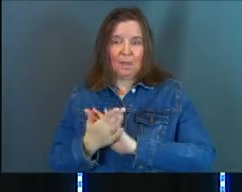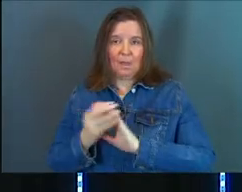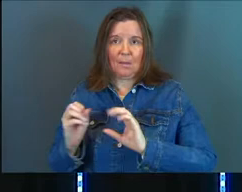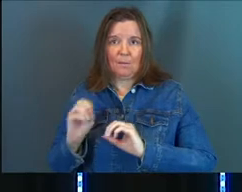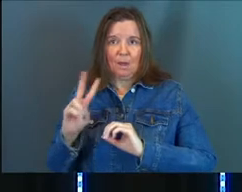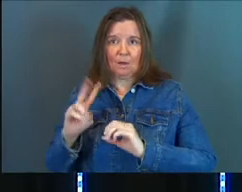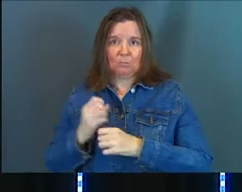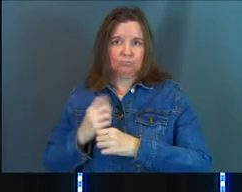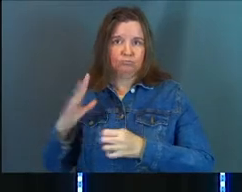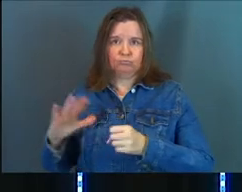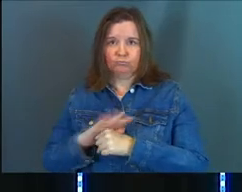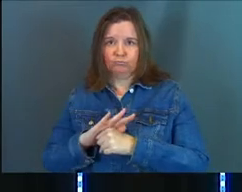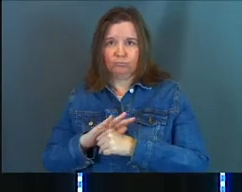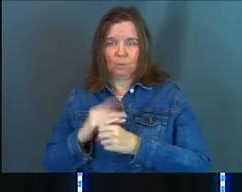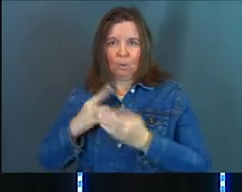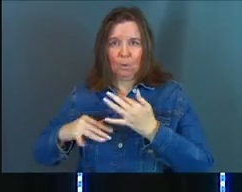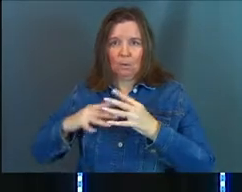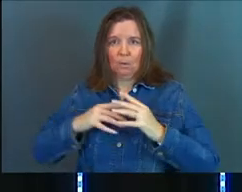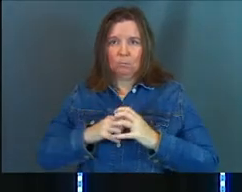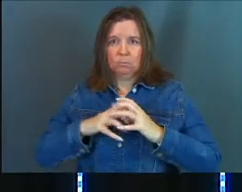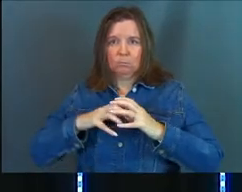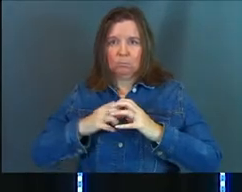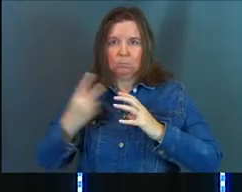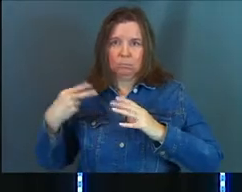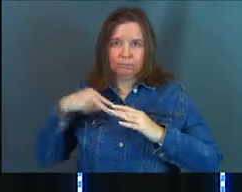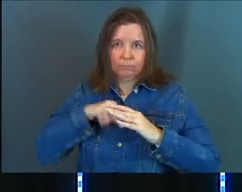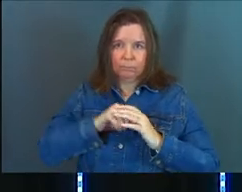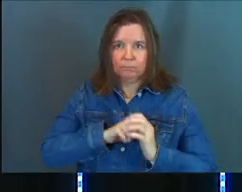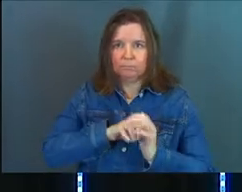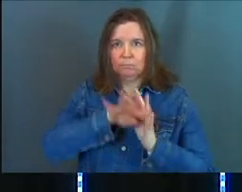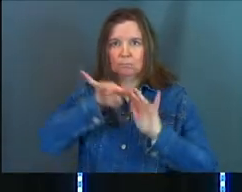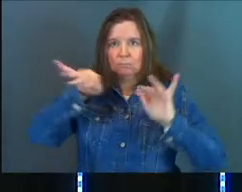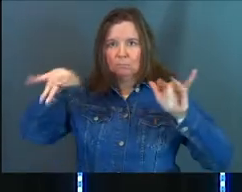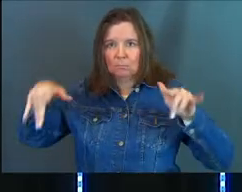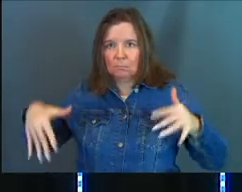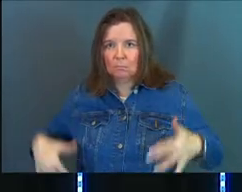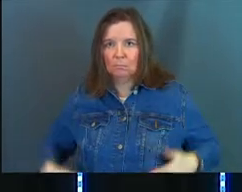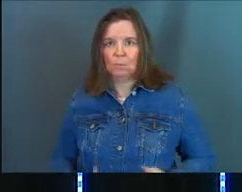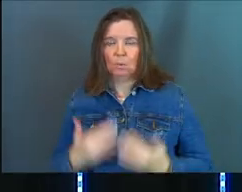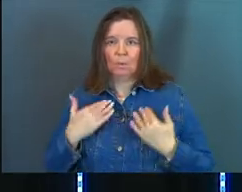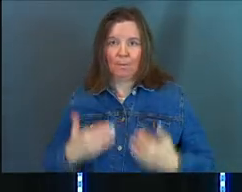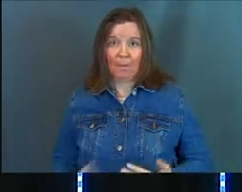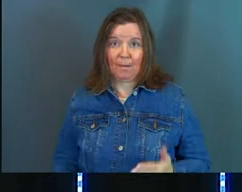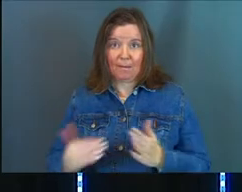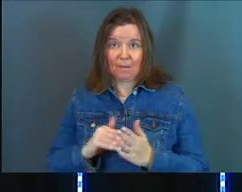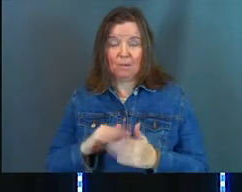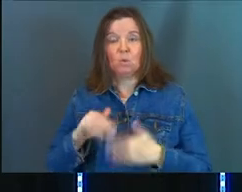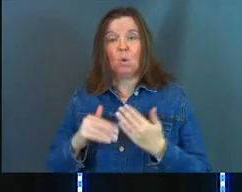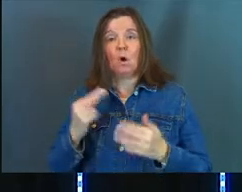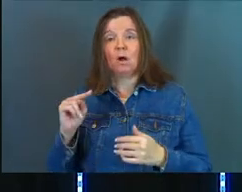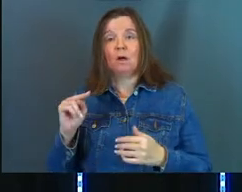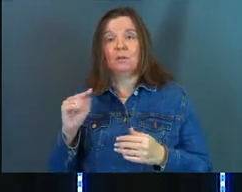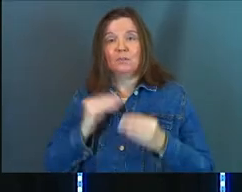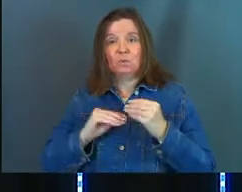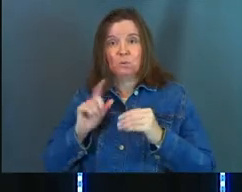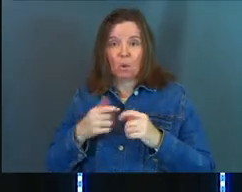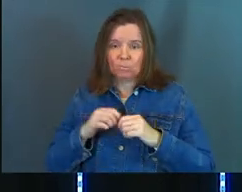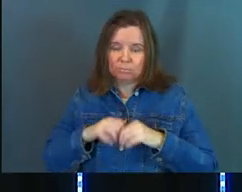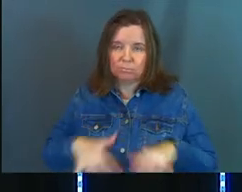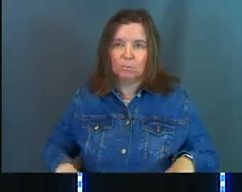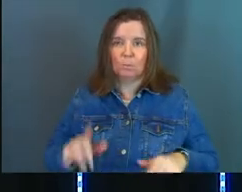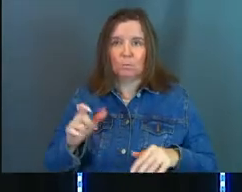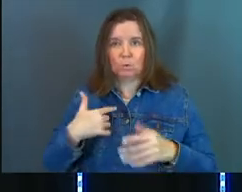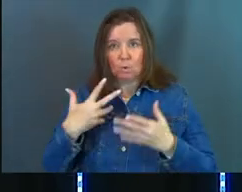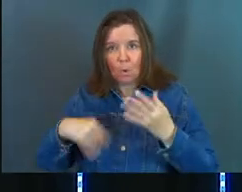becomes oxygen-rich. And then it takes that oxygen-rich blood and it pumps it back through your body. So all the nutrients go where it's supposed to